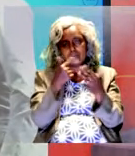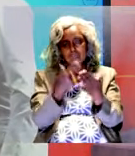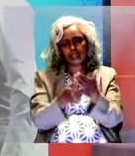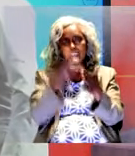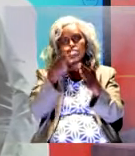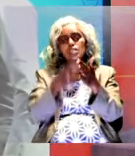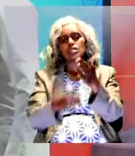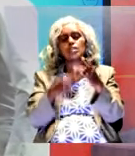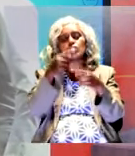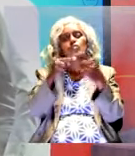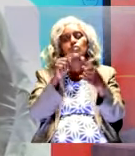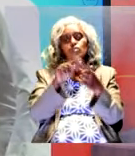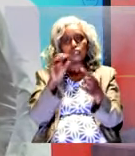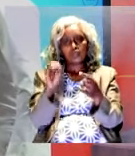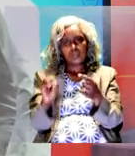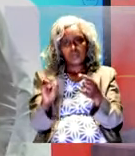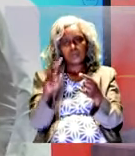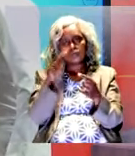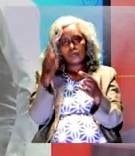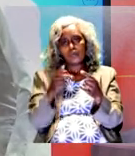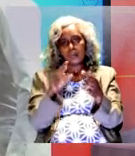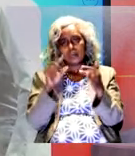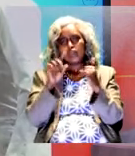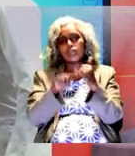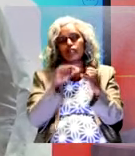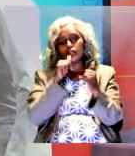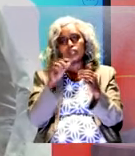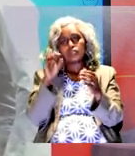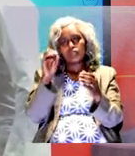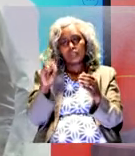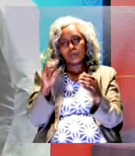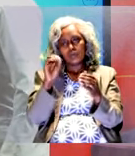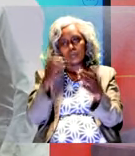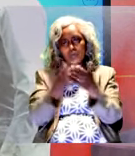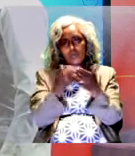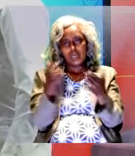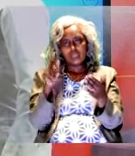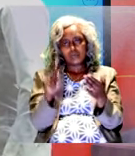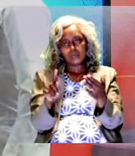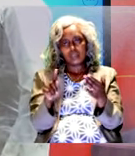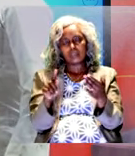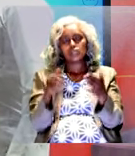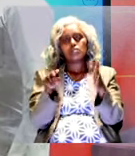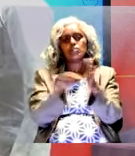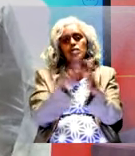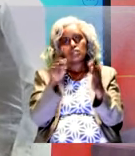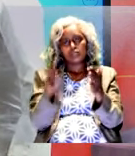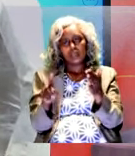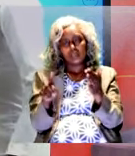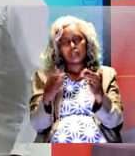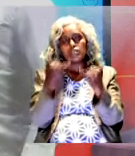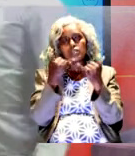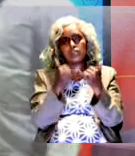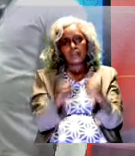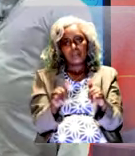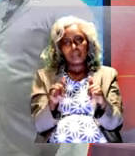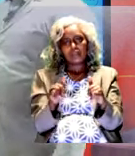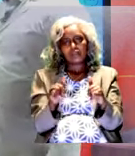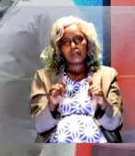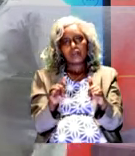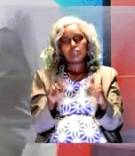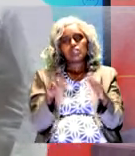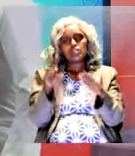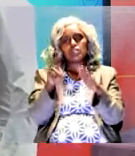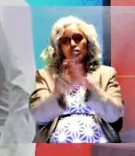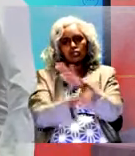this result goes to 0. 2 over infinity, it is 0. So 0 minus 1, it's minus 1, divided by